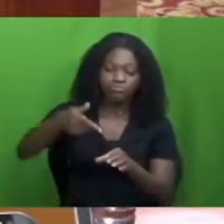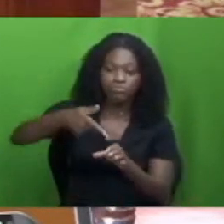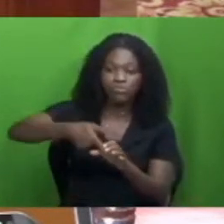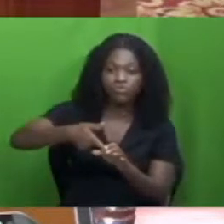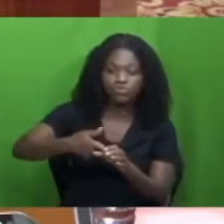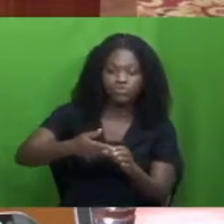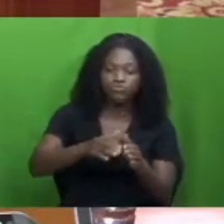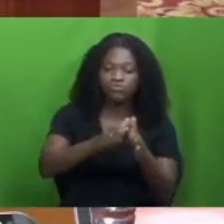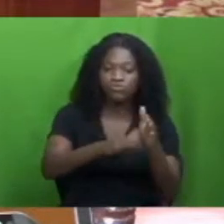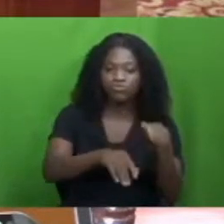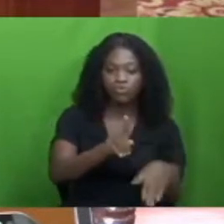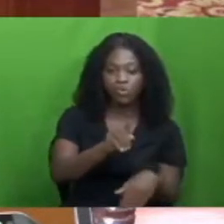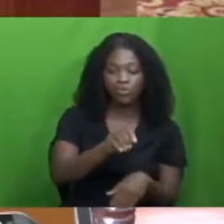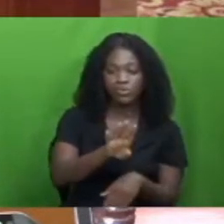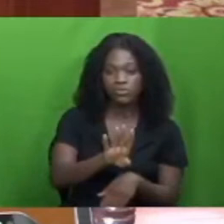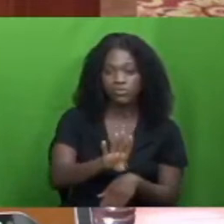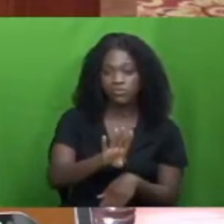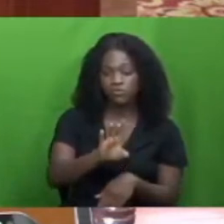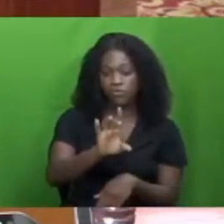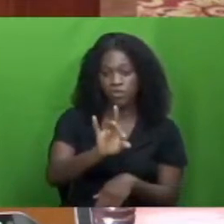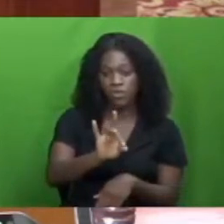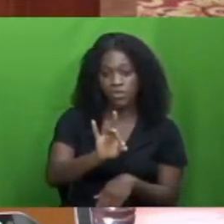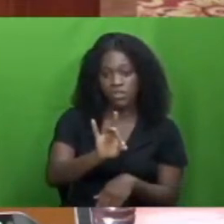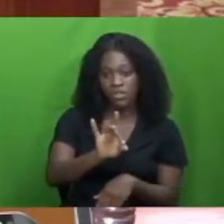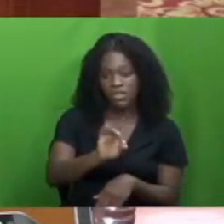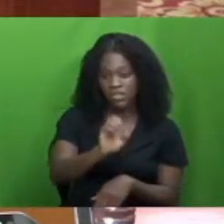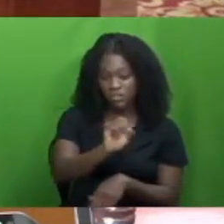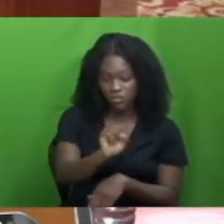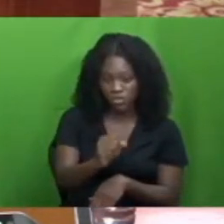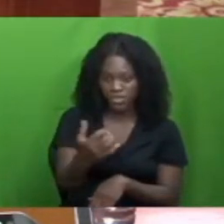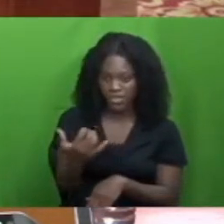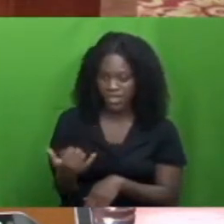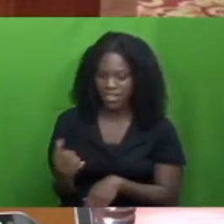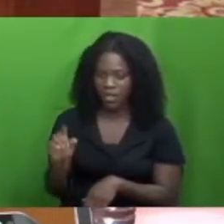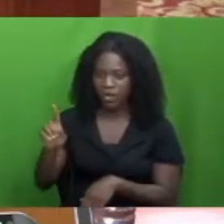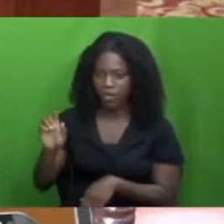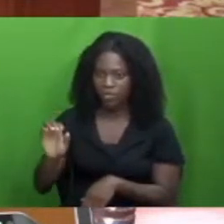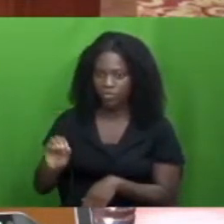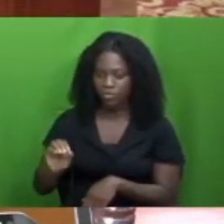from $1.48 billion to